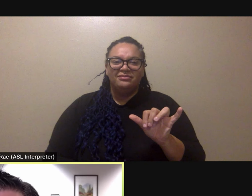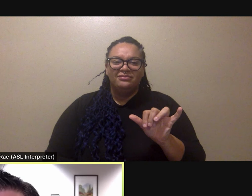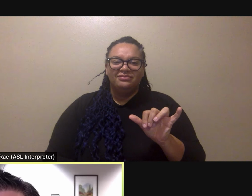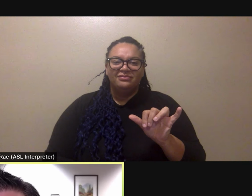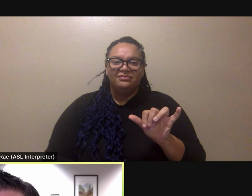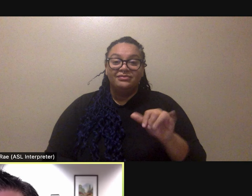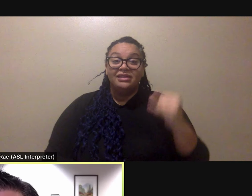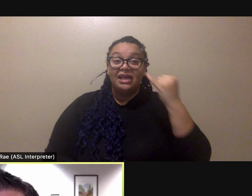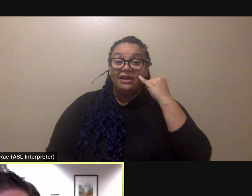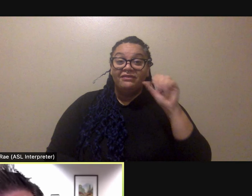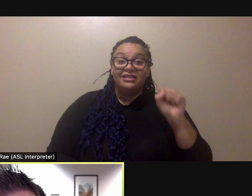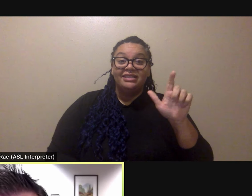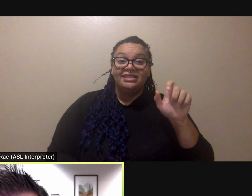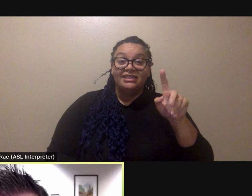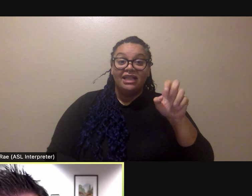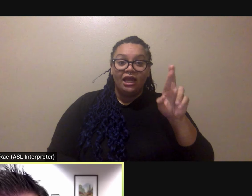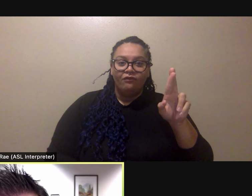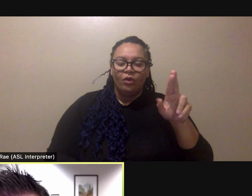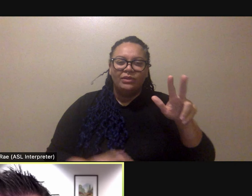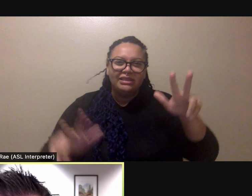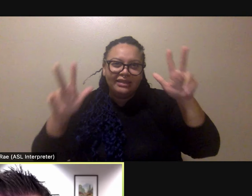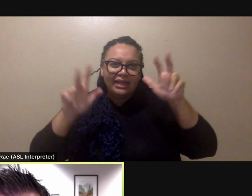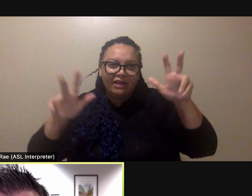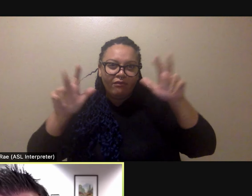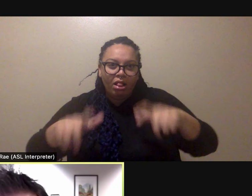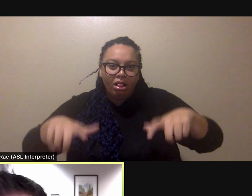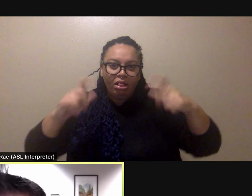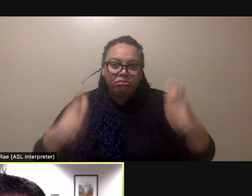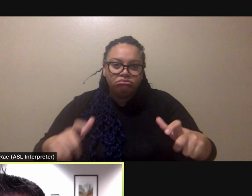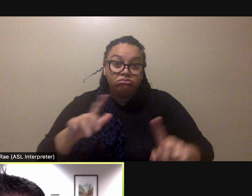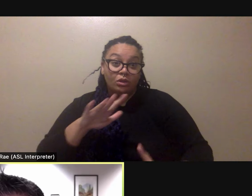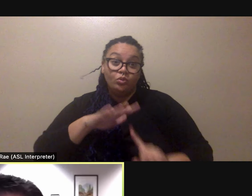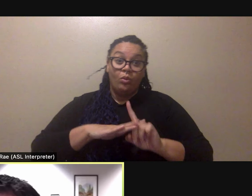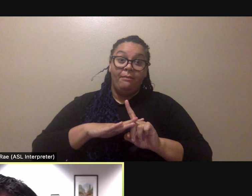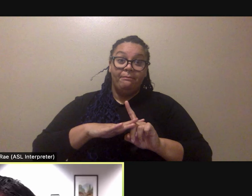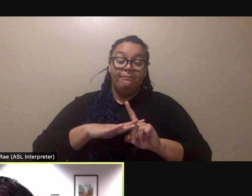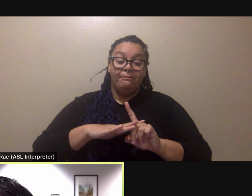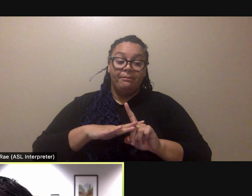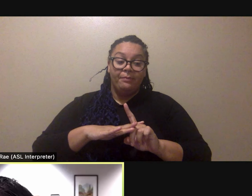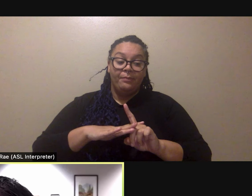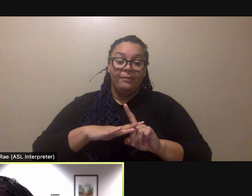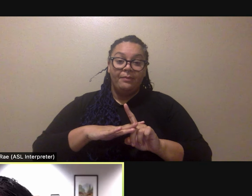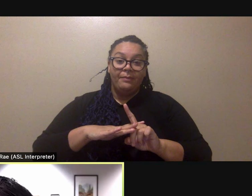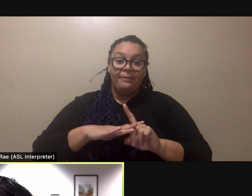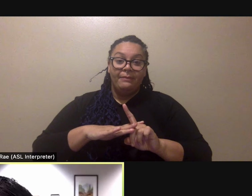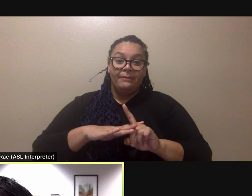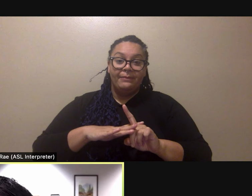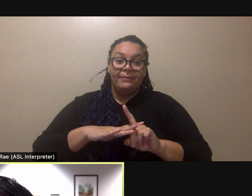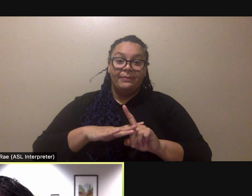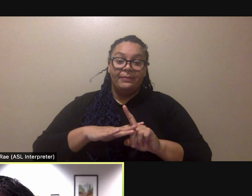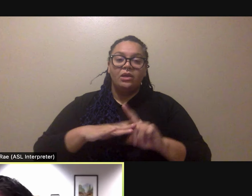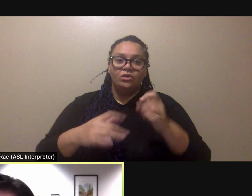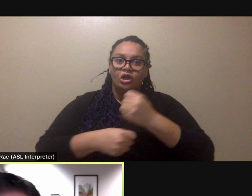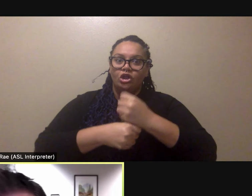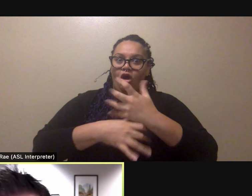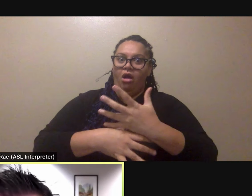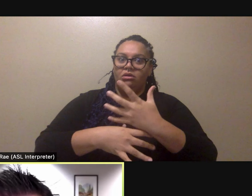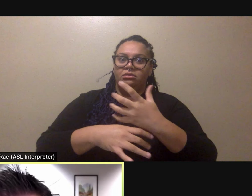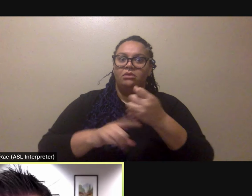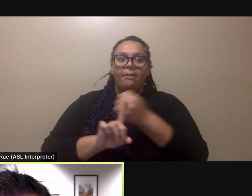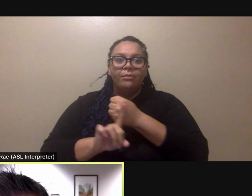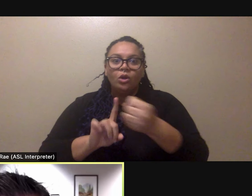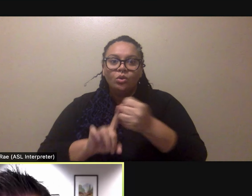you know, slavery was this evil package that just showed up, and suddenly it, you know, the evil package that could cause the kind of abuse that happened to